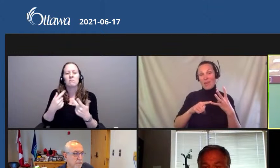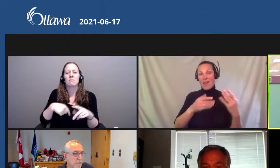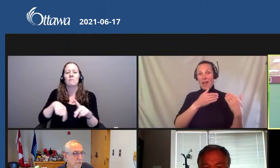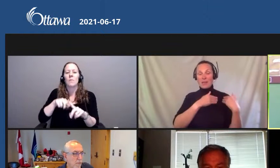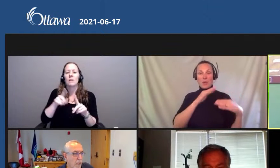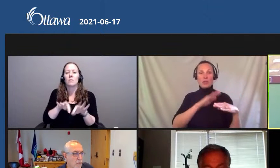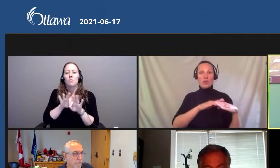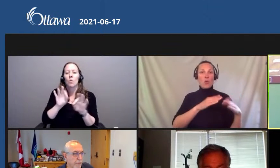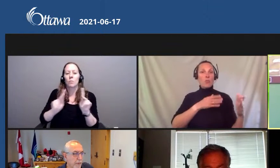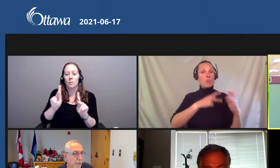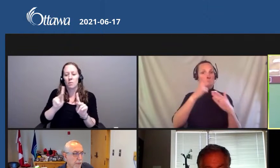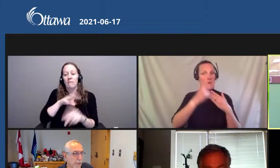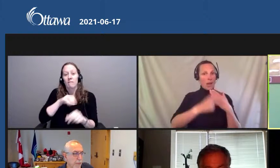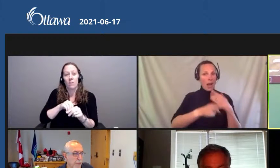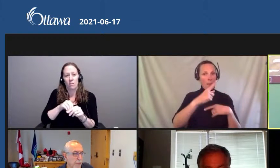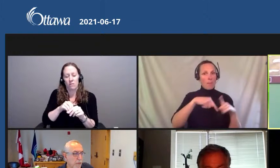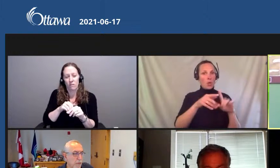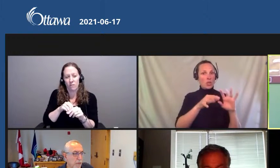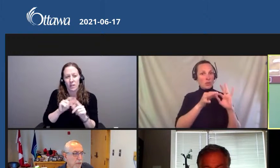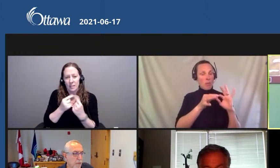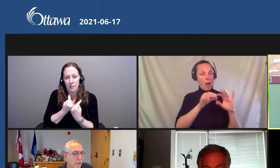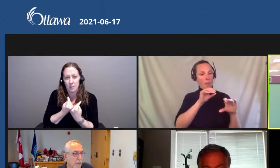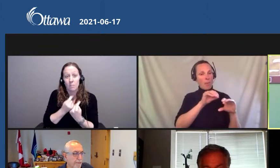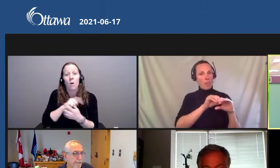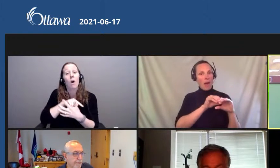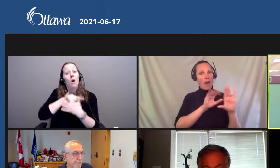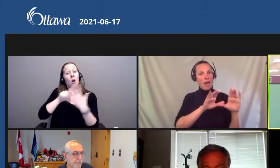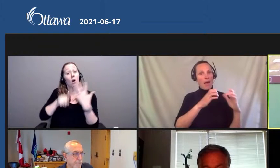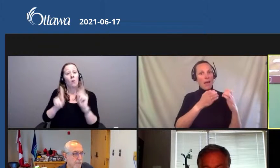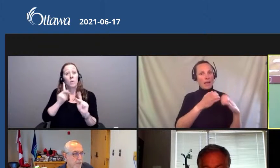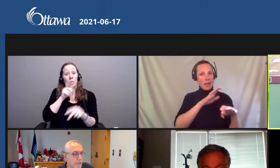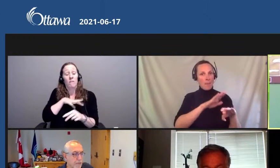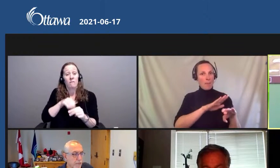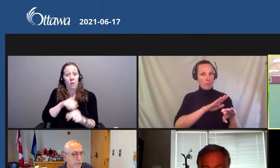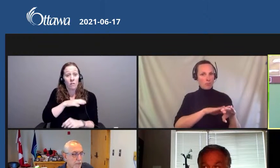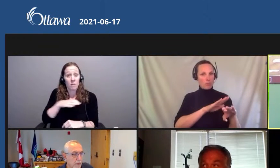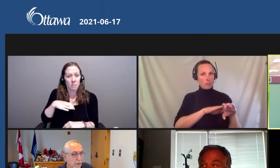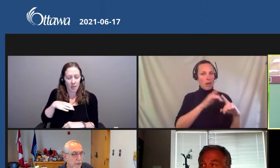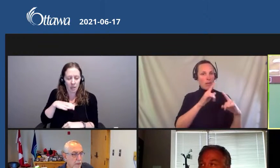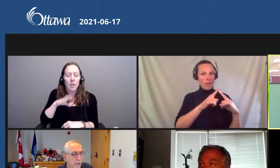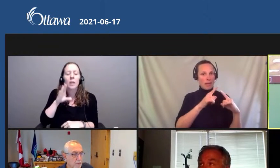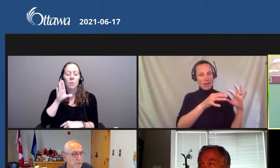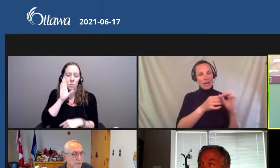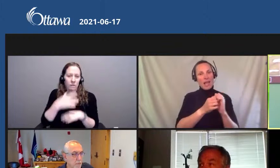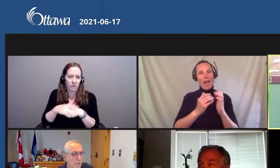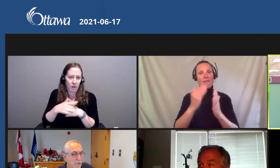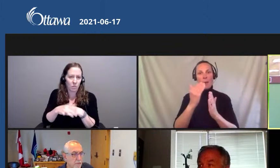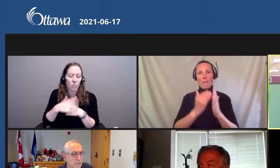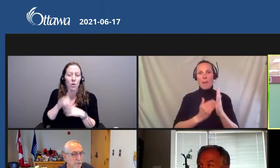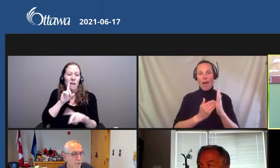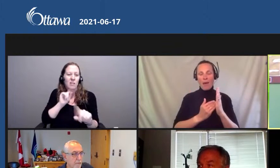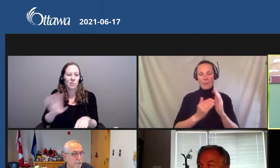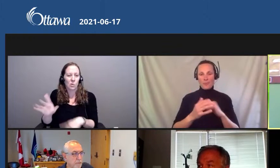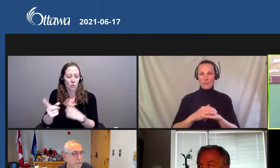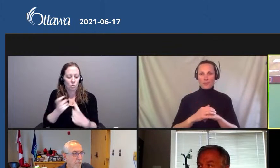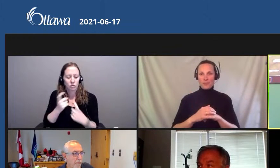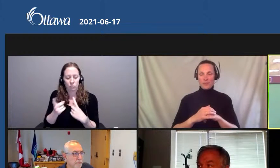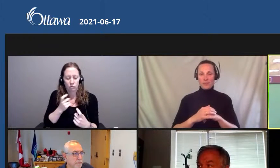consulting team. They will all be available for you if you have any questions following the presentation, and